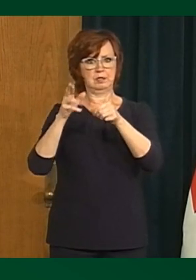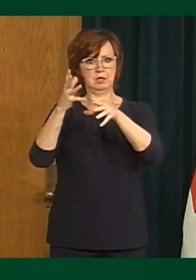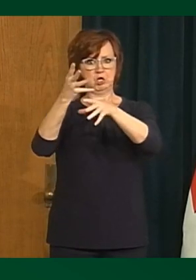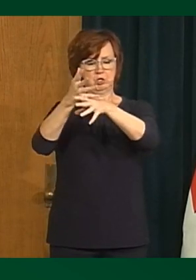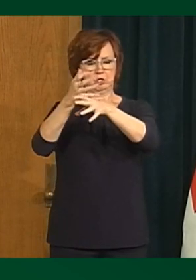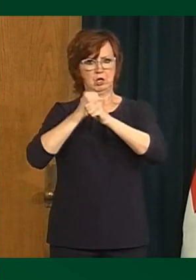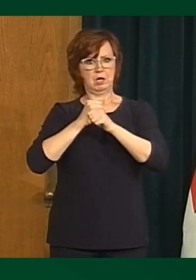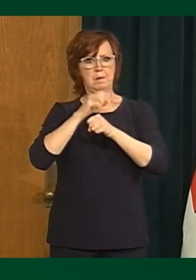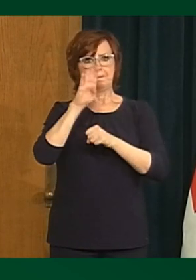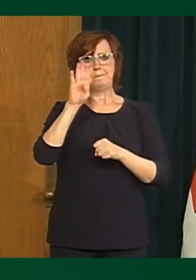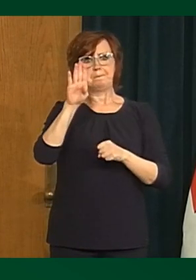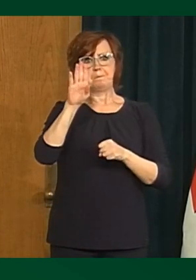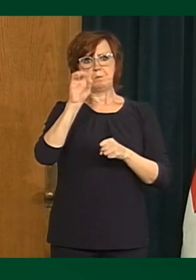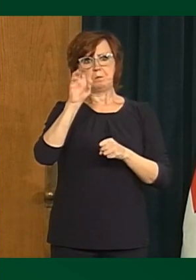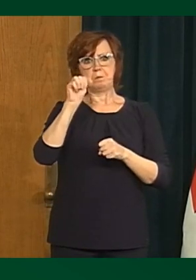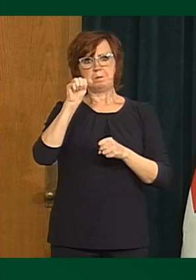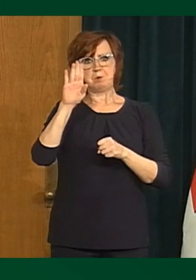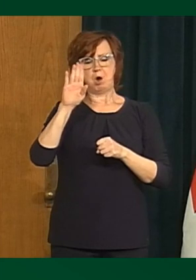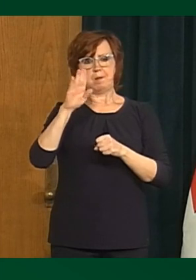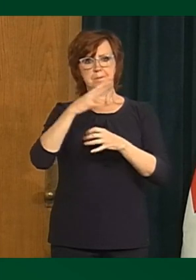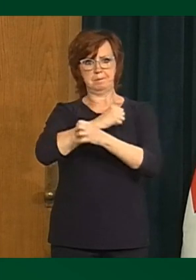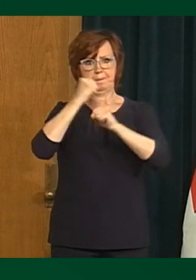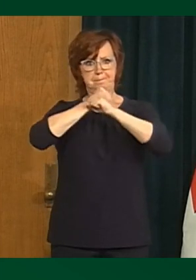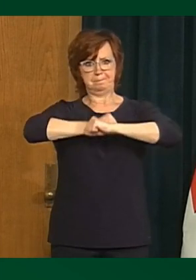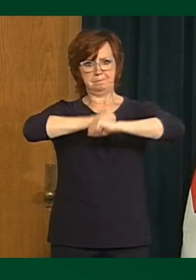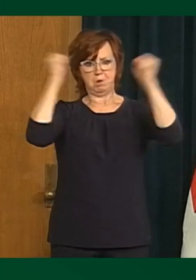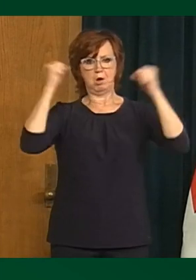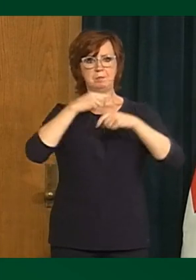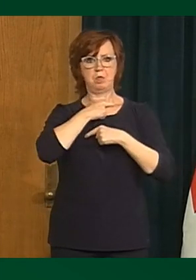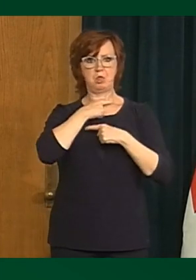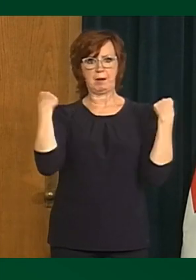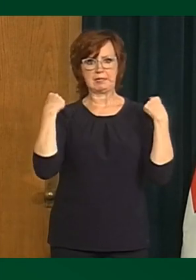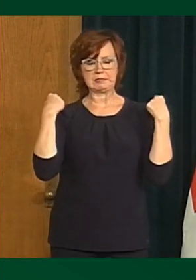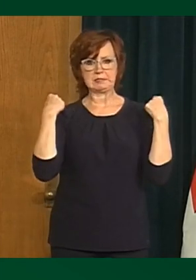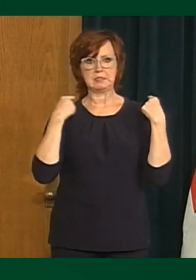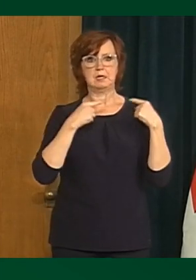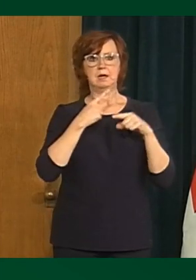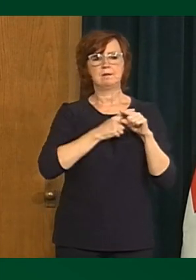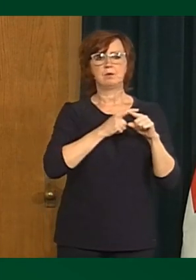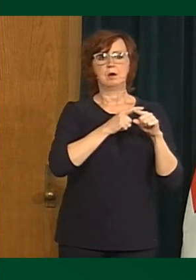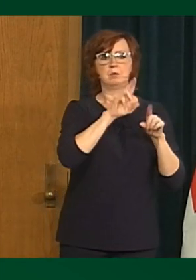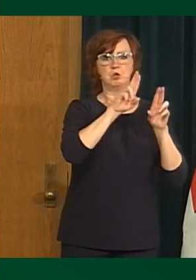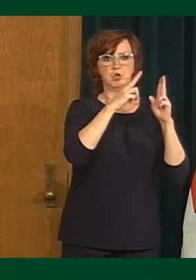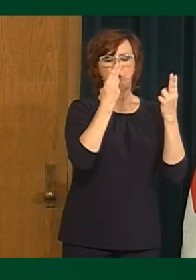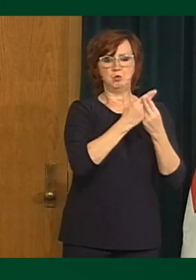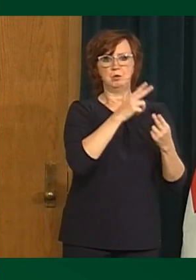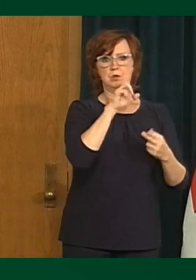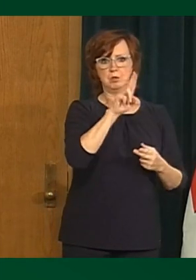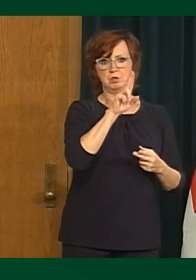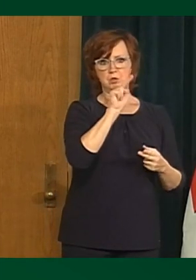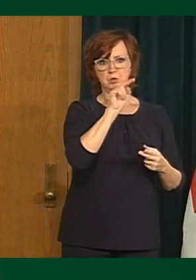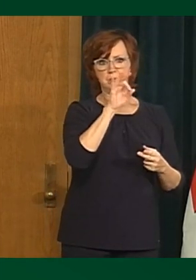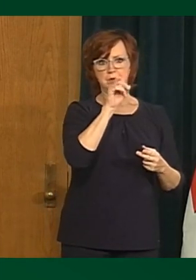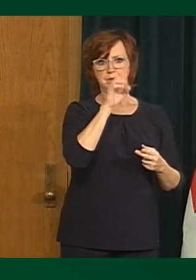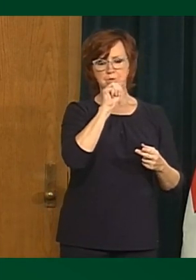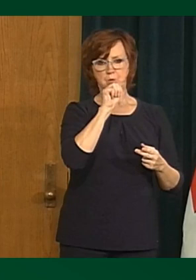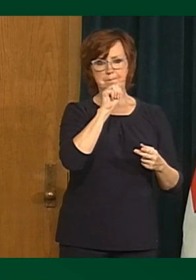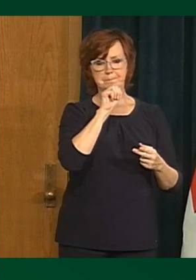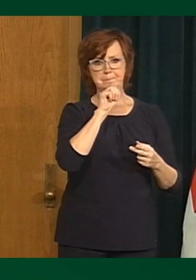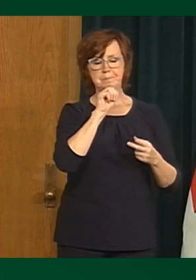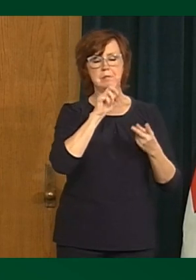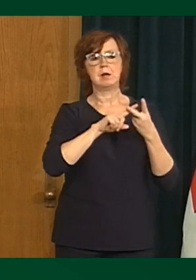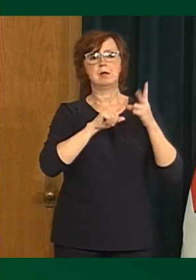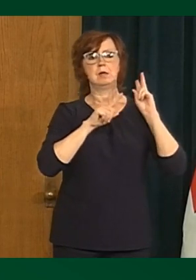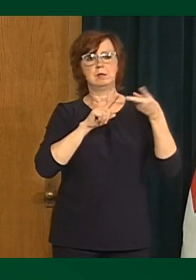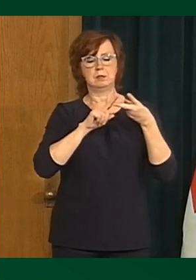picket line at the co-op refinery aimed at Unifor workers. We also know that this week